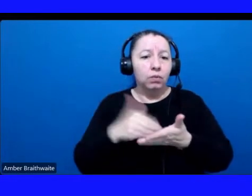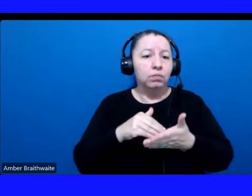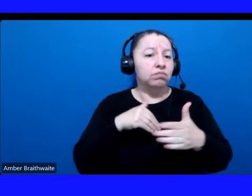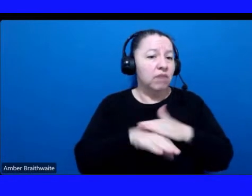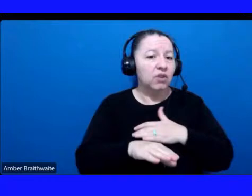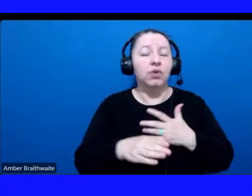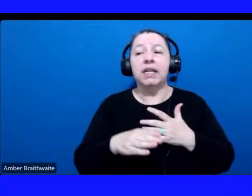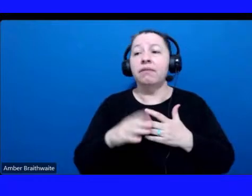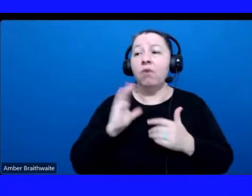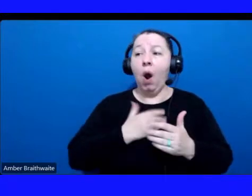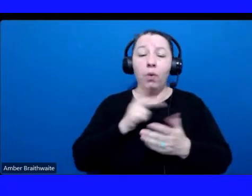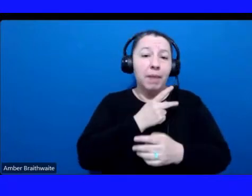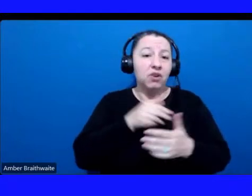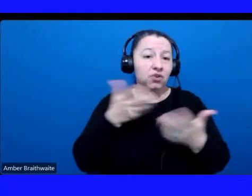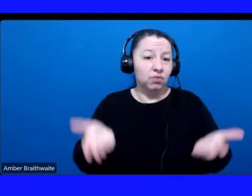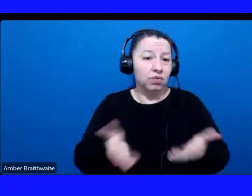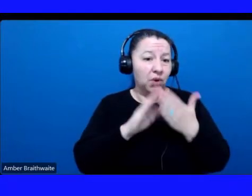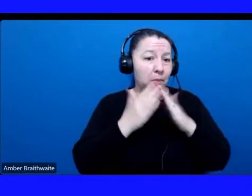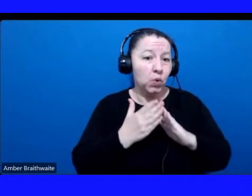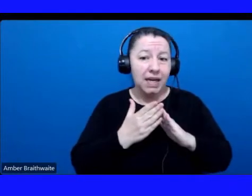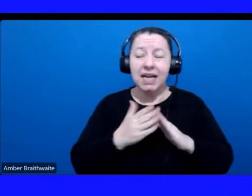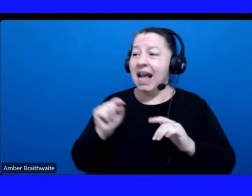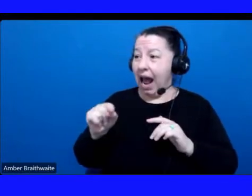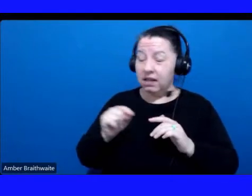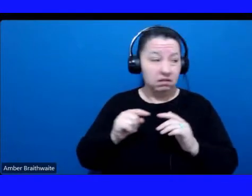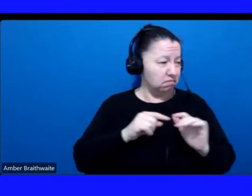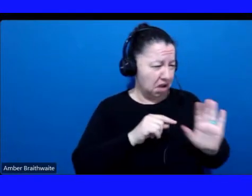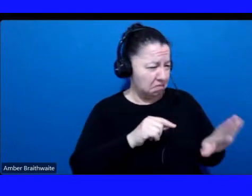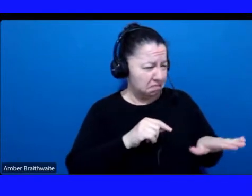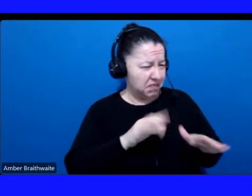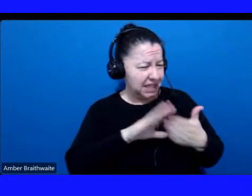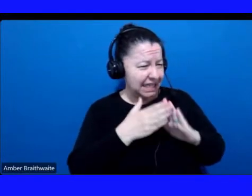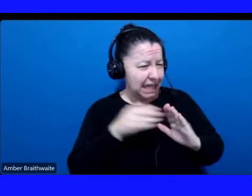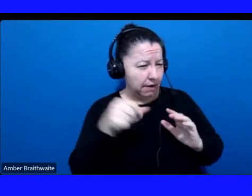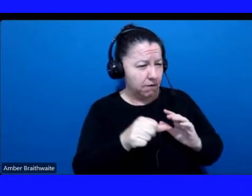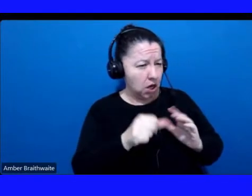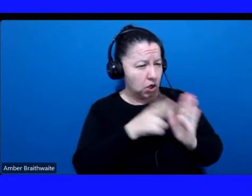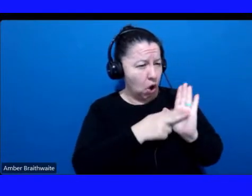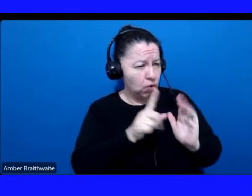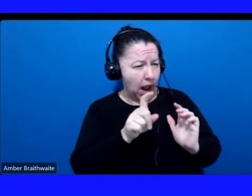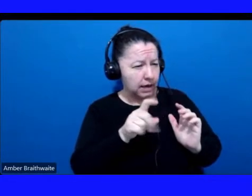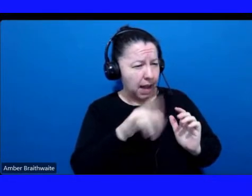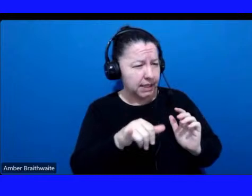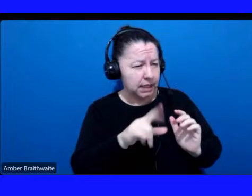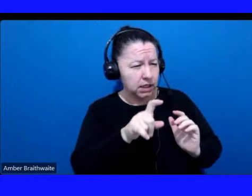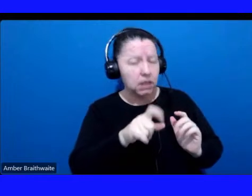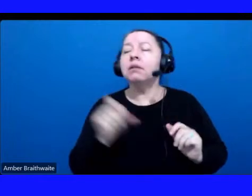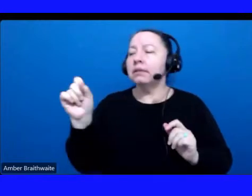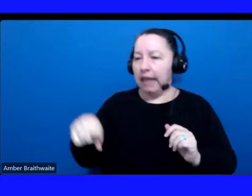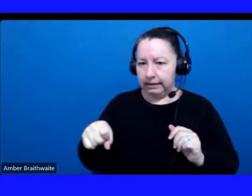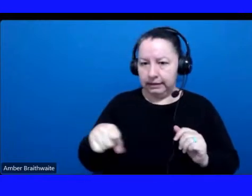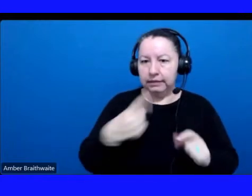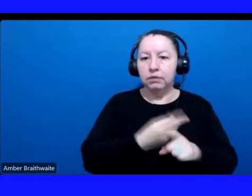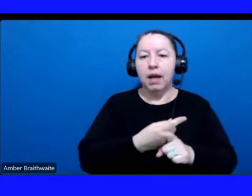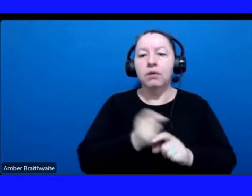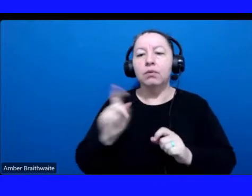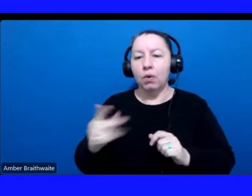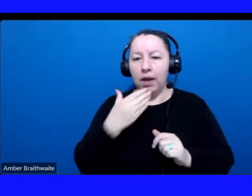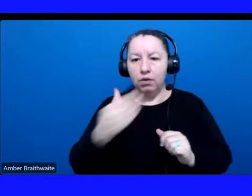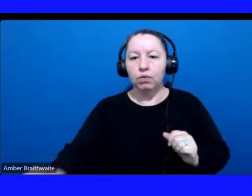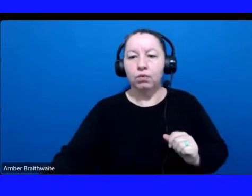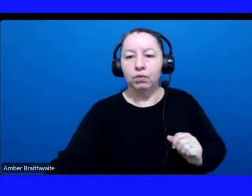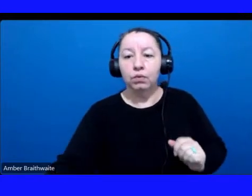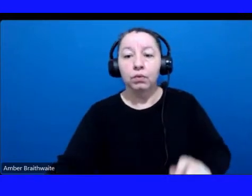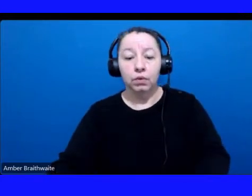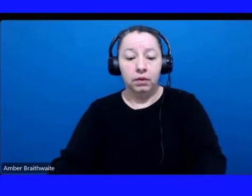Thank you. have unanimous approval. And we can now go on actually to our reports, beginning with Dr. Allen and the CMO